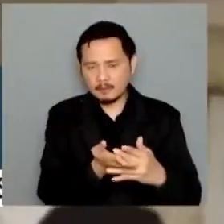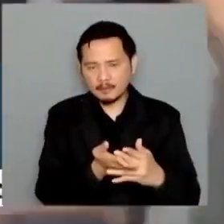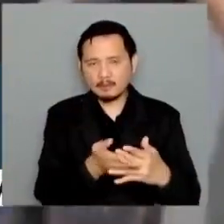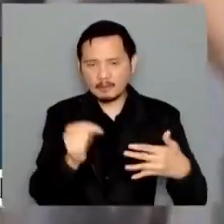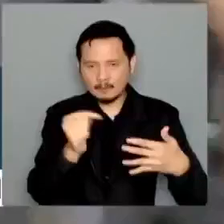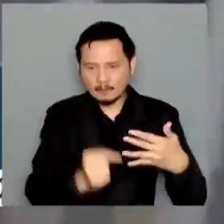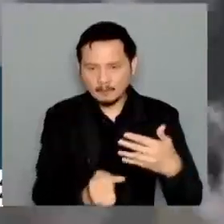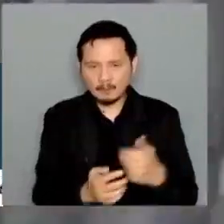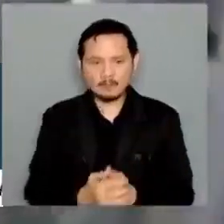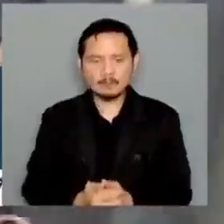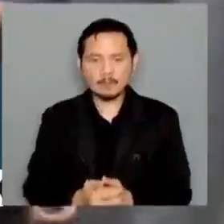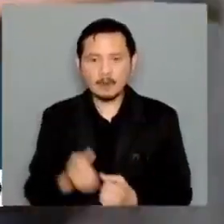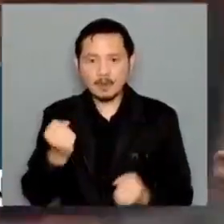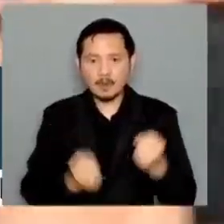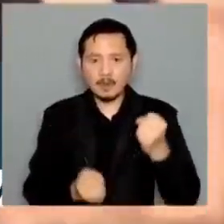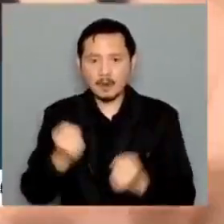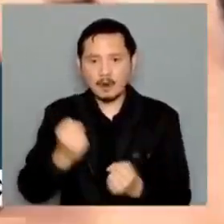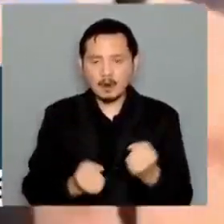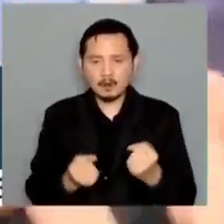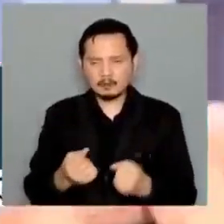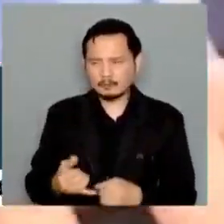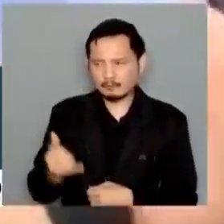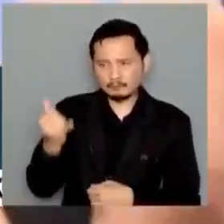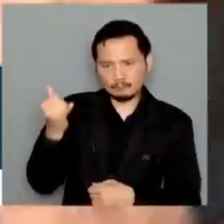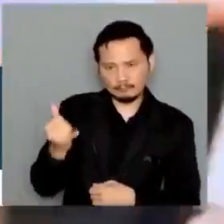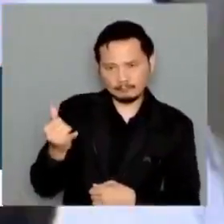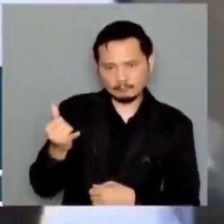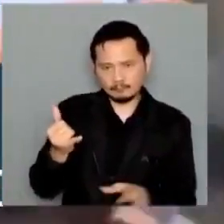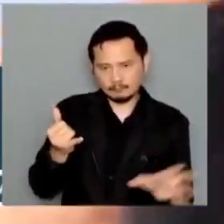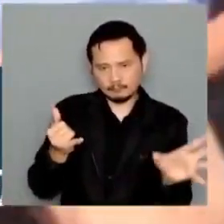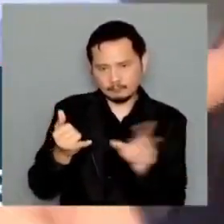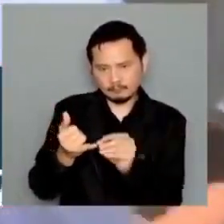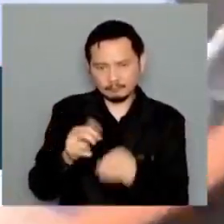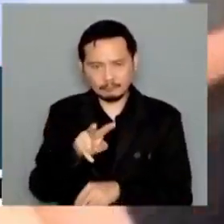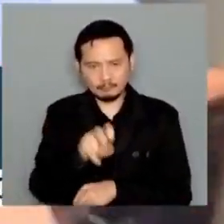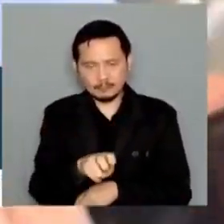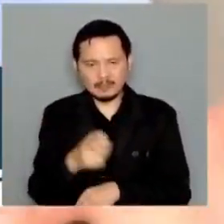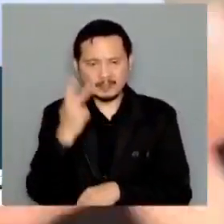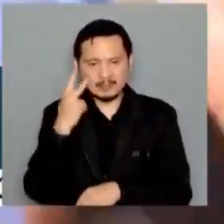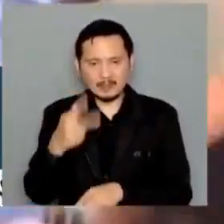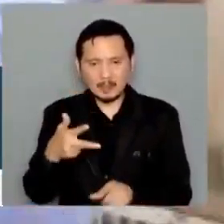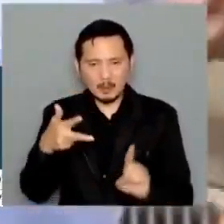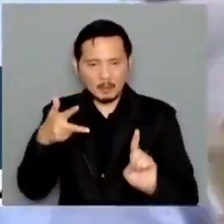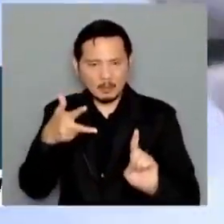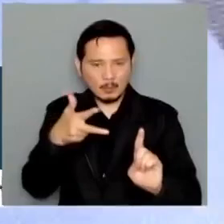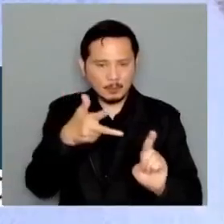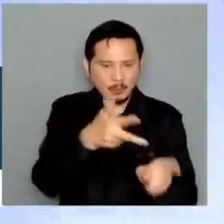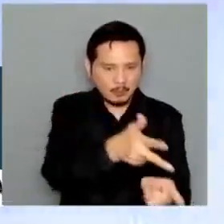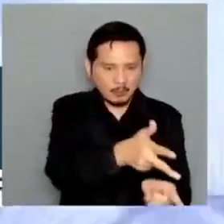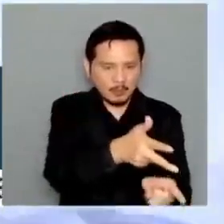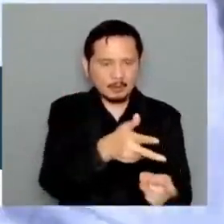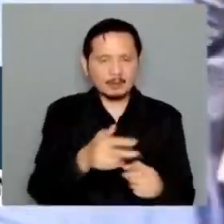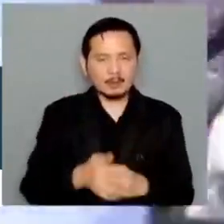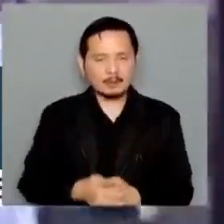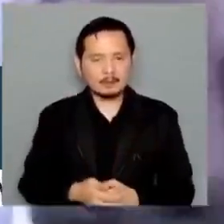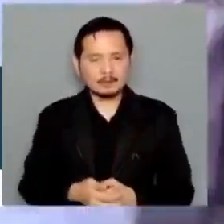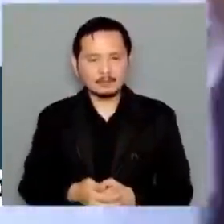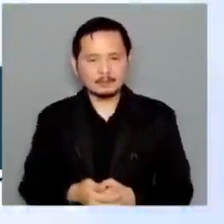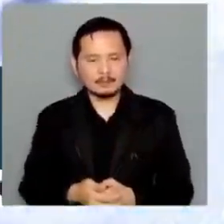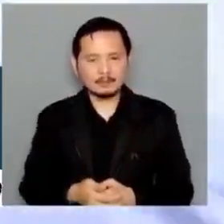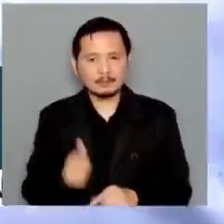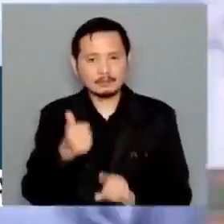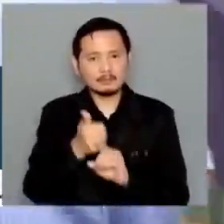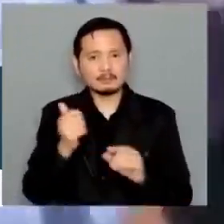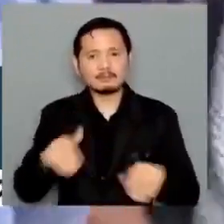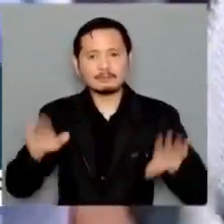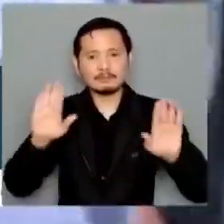San Vicente's vehicle was caught on CCTV mowing down the guard who was helping direct traffic in the area. He surrendered only